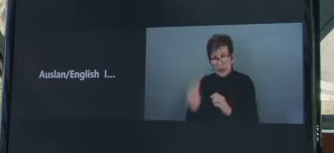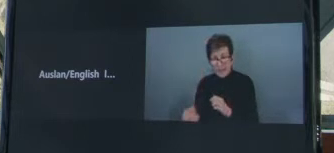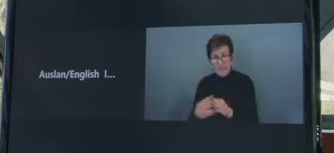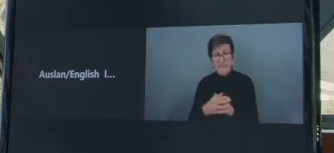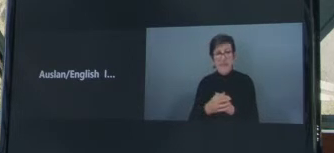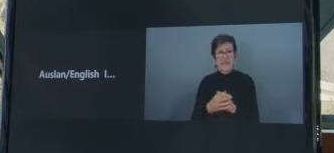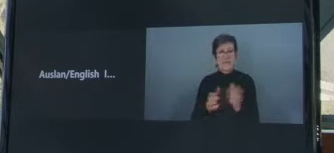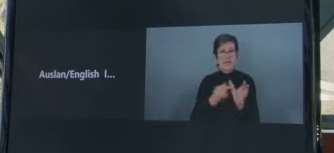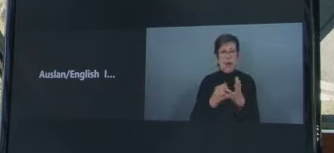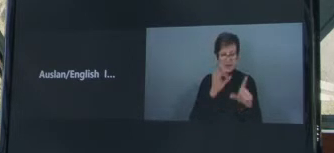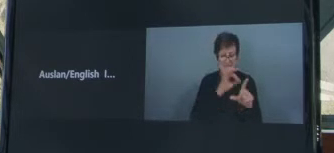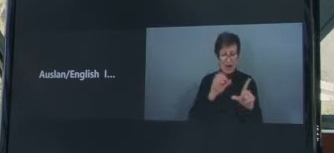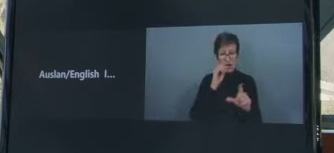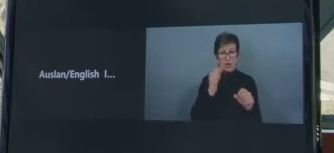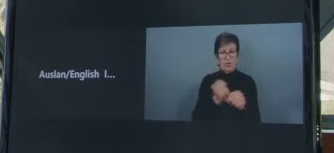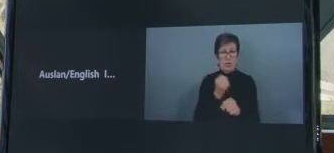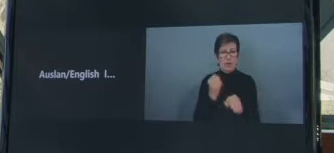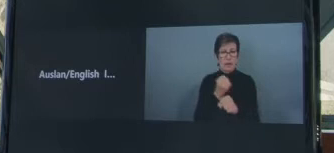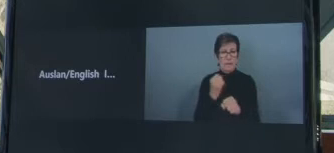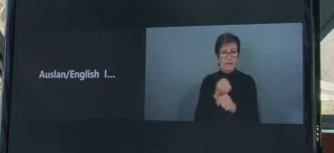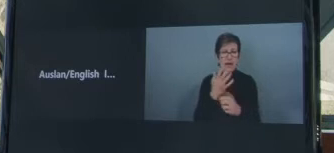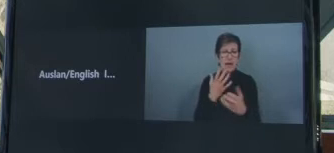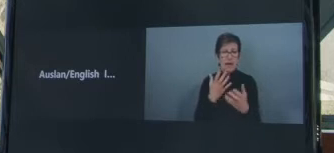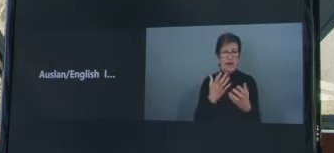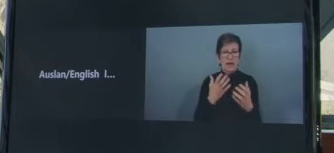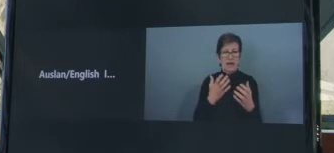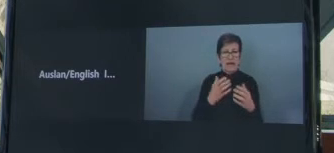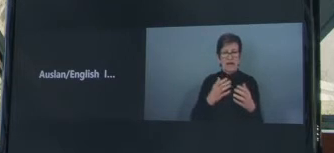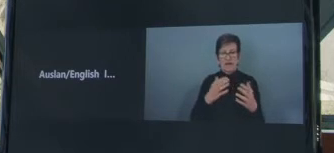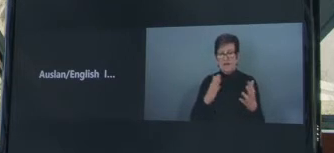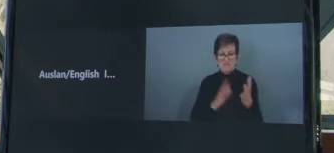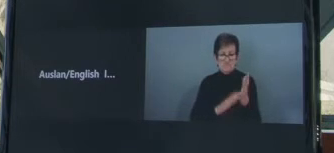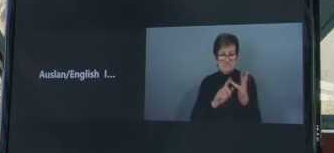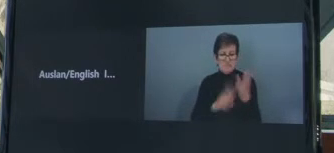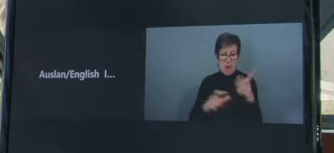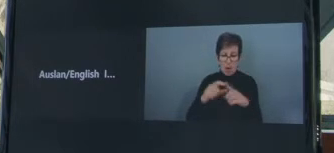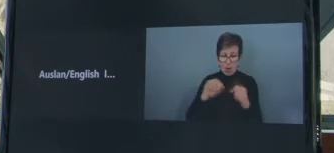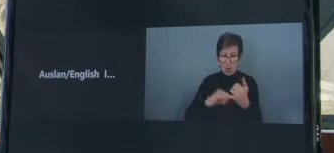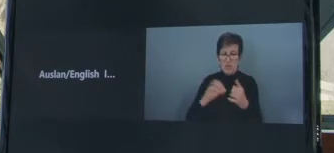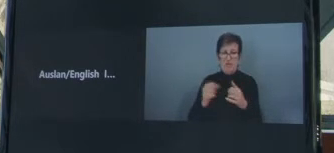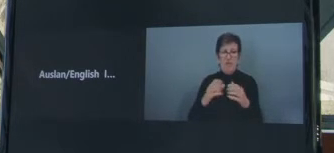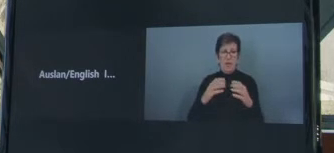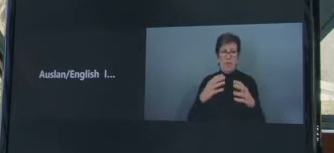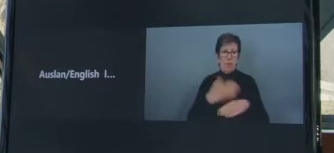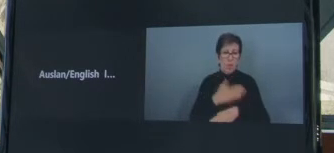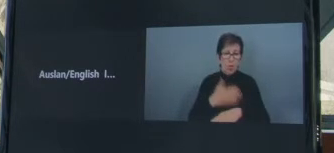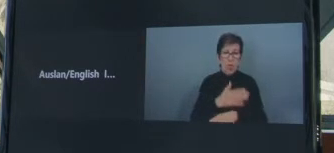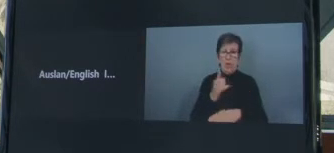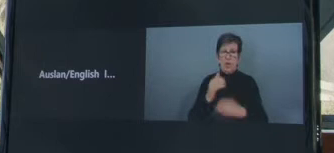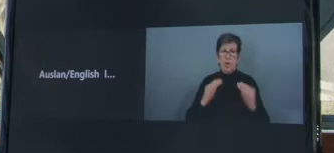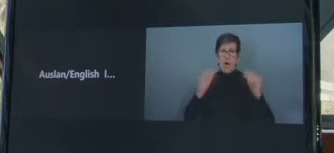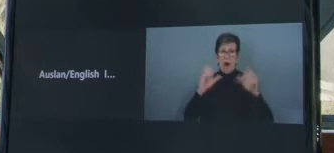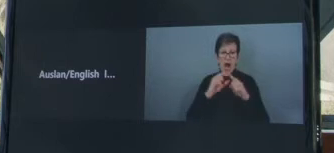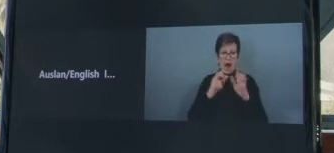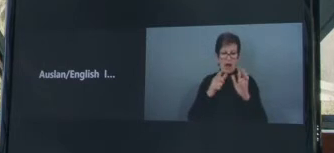your mold. Typically, you can mold it out of some wood or high-density foam, and then you sort of vacuum form it with a